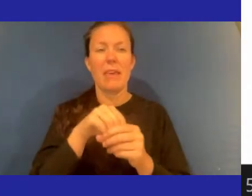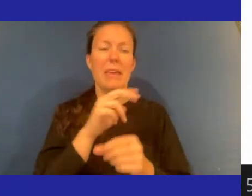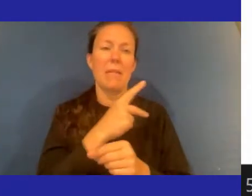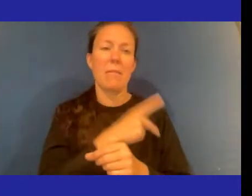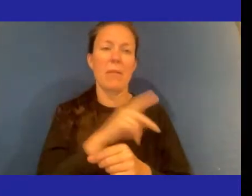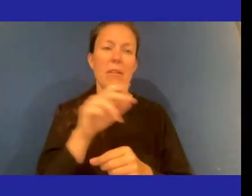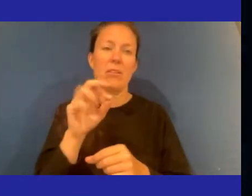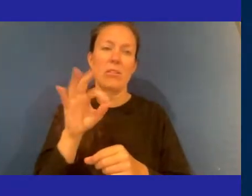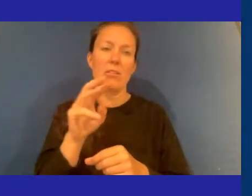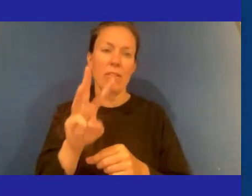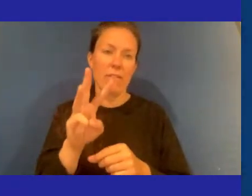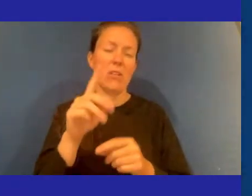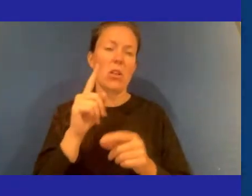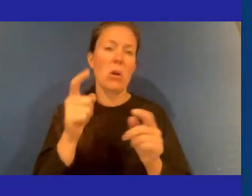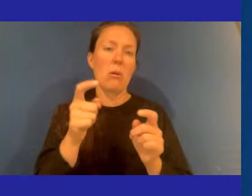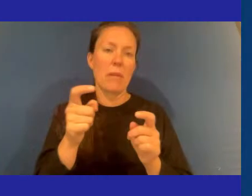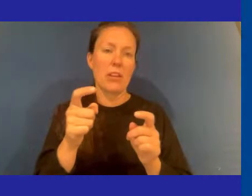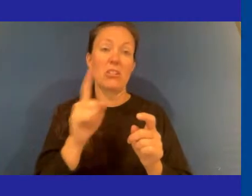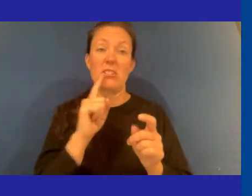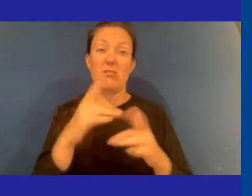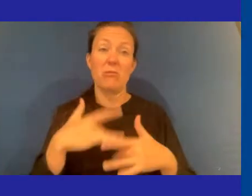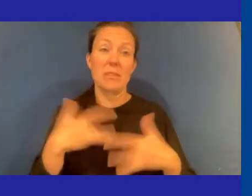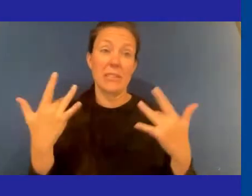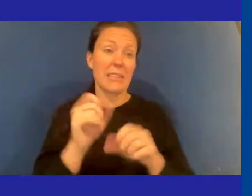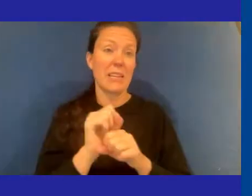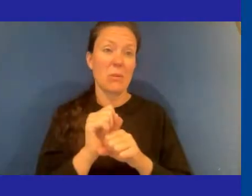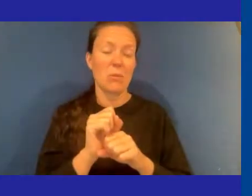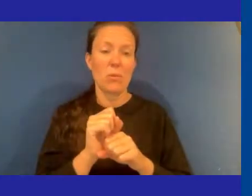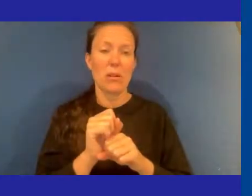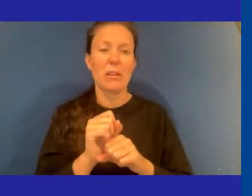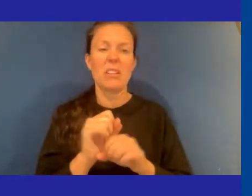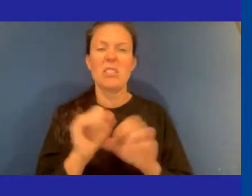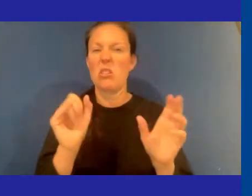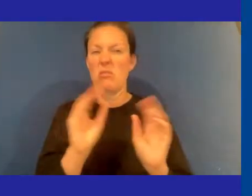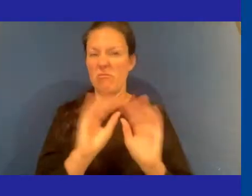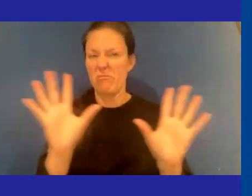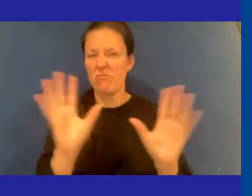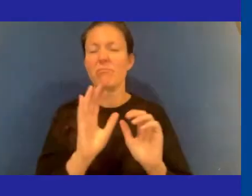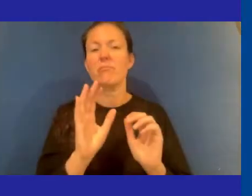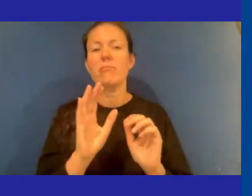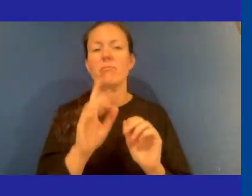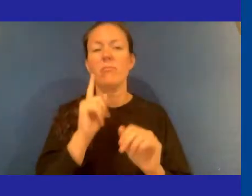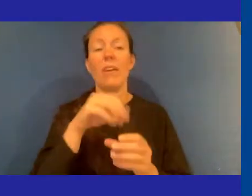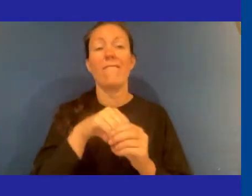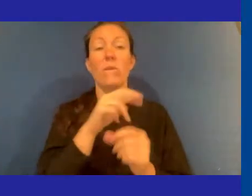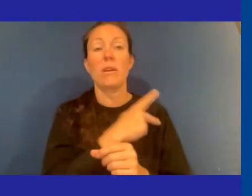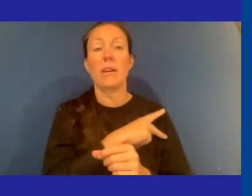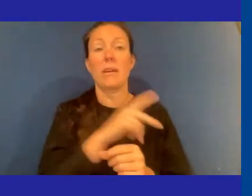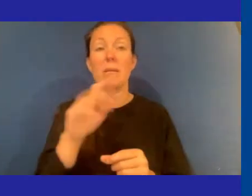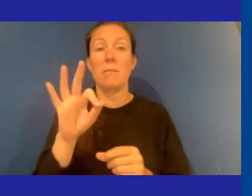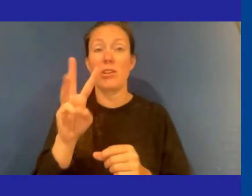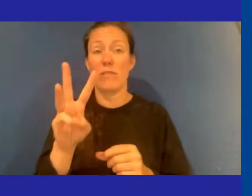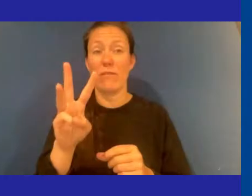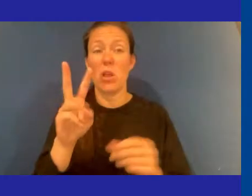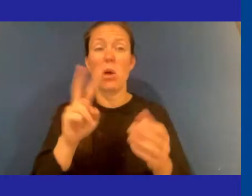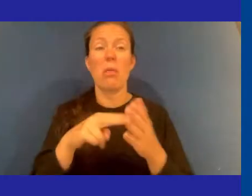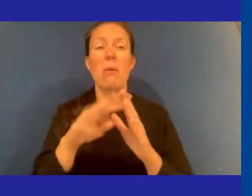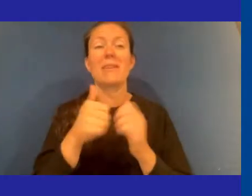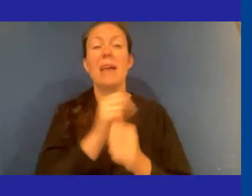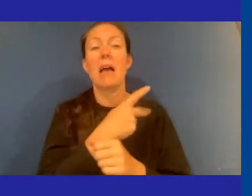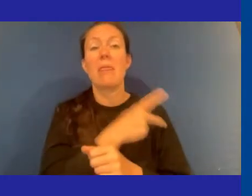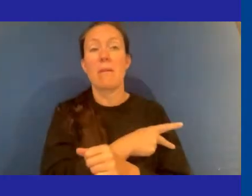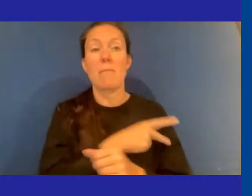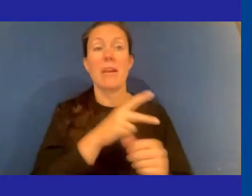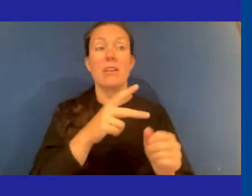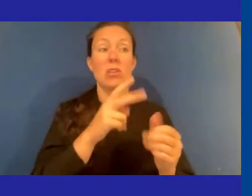that we're doing. That's exciting. Just to set the stage, right? When we're talking about inpatient flow, we're really talking about how a patient gets from admission